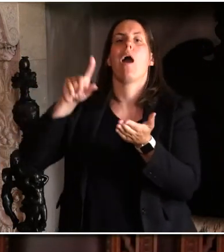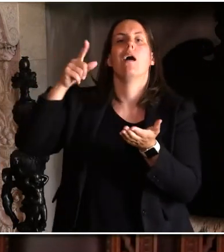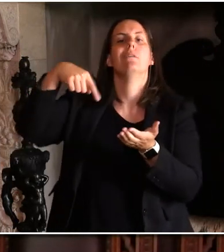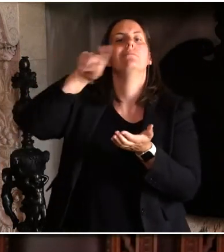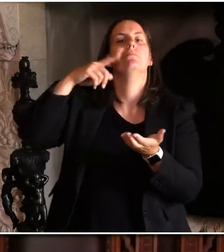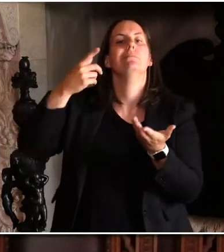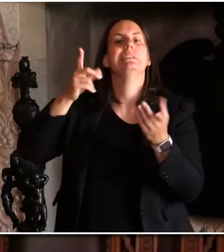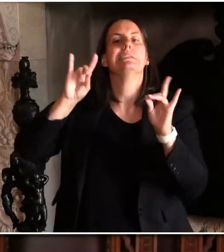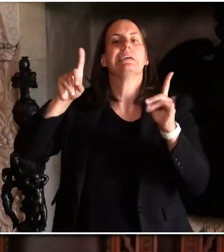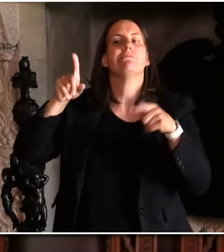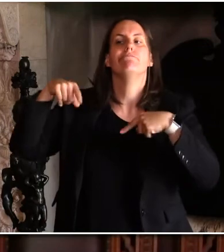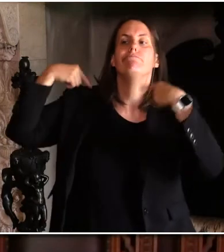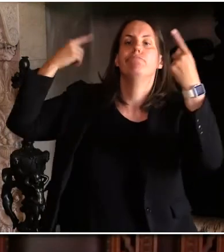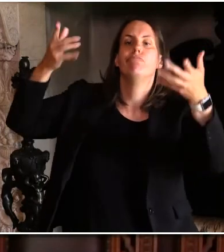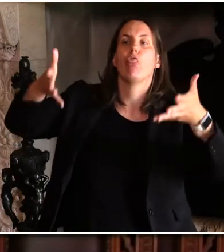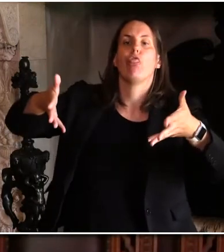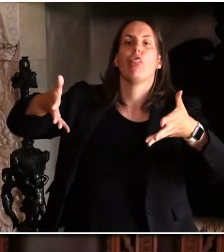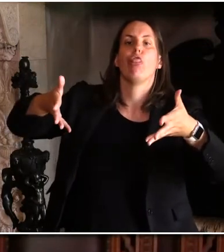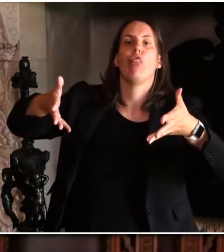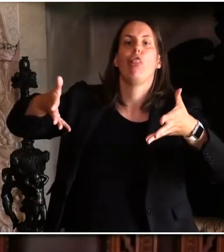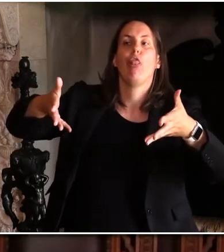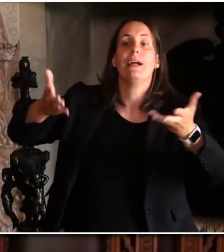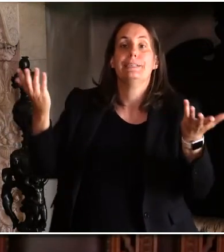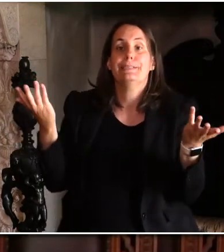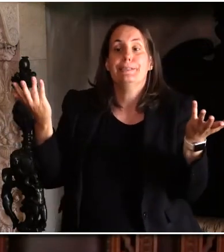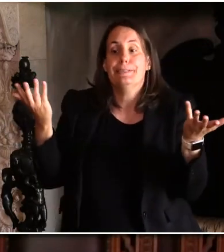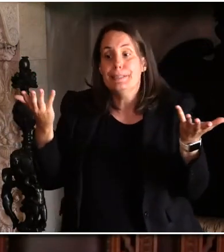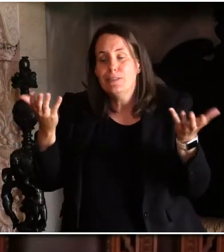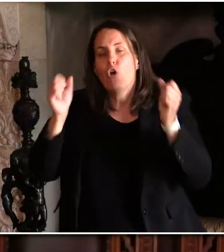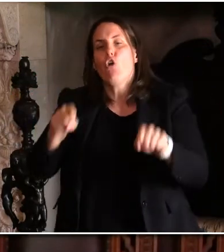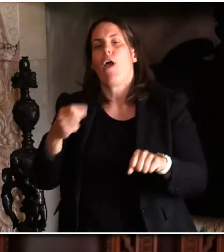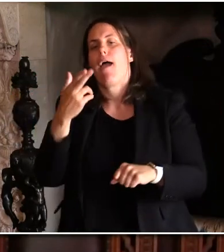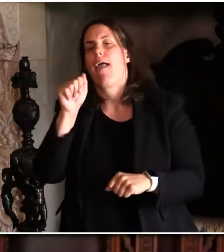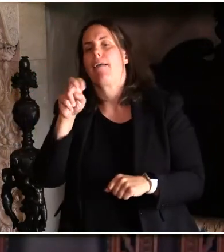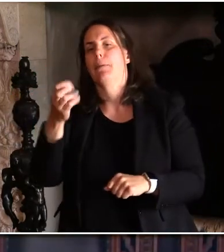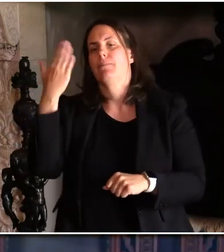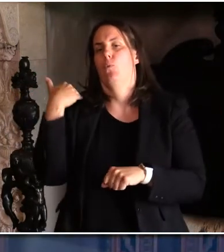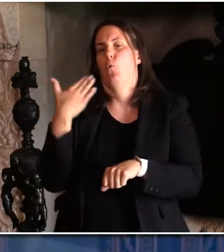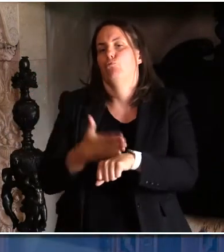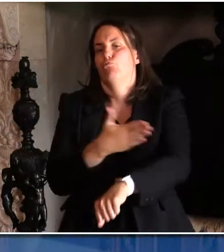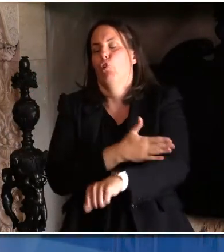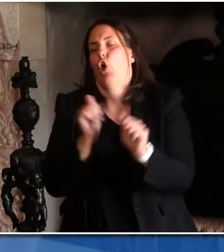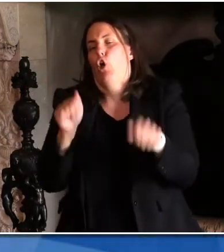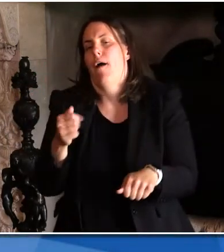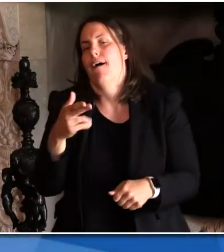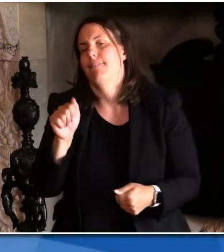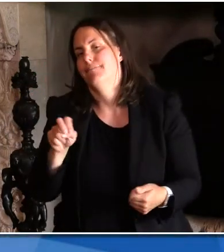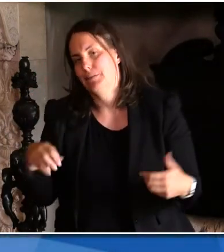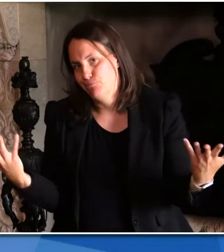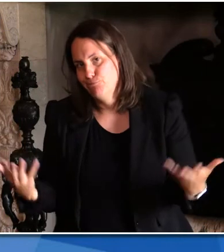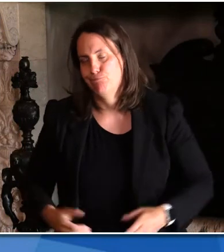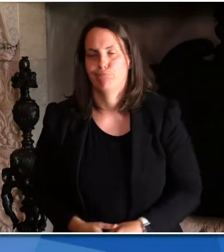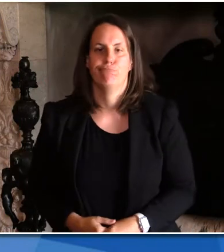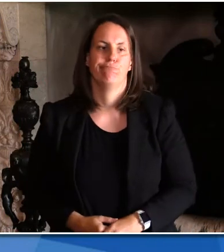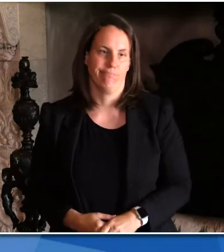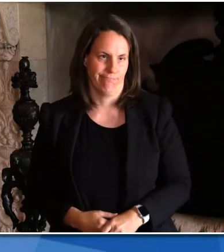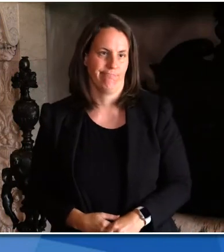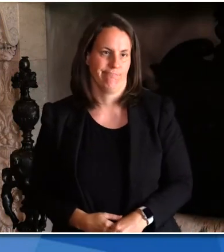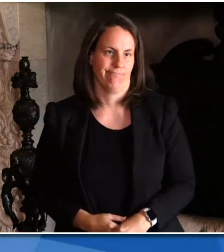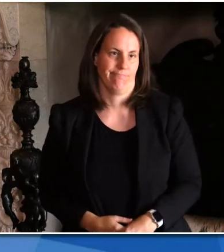get behind, catch up with our work in the very near future. Thank you, Katie. Now to Molly Beck from the